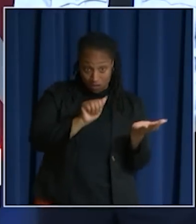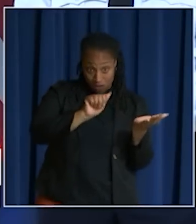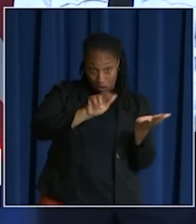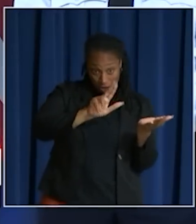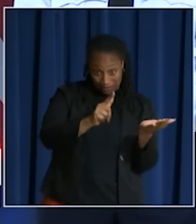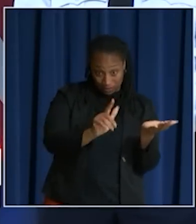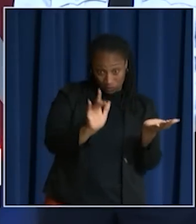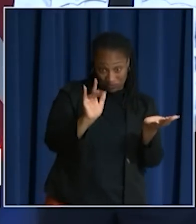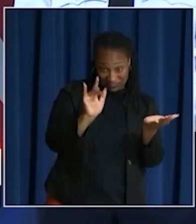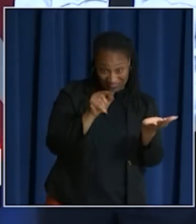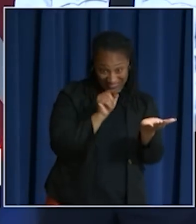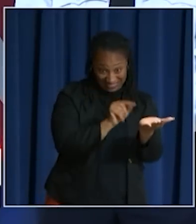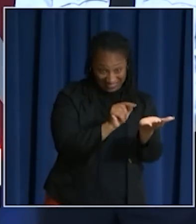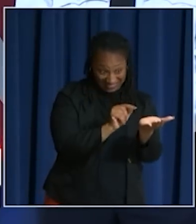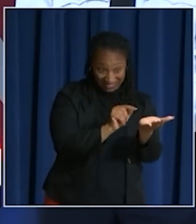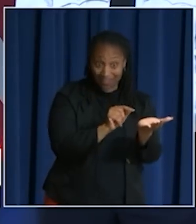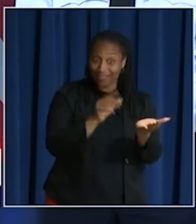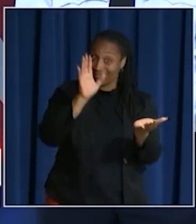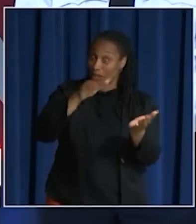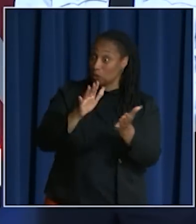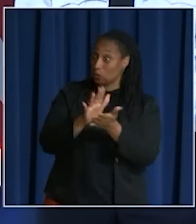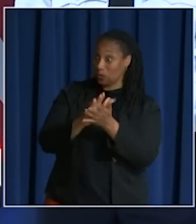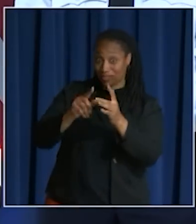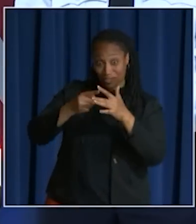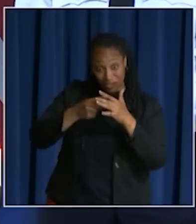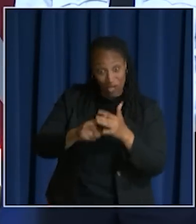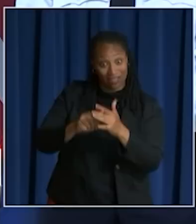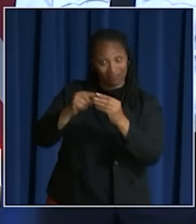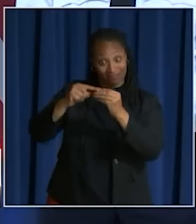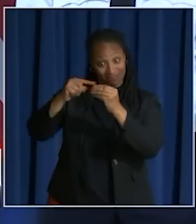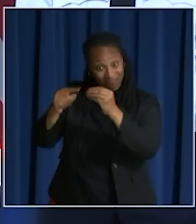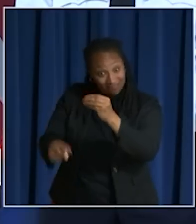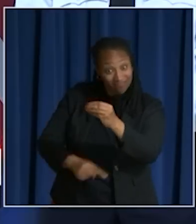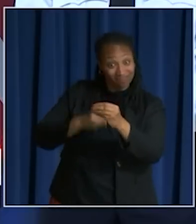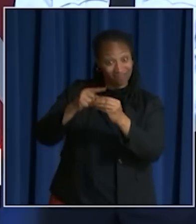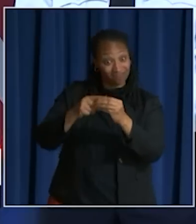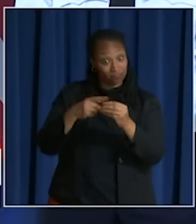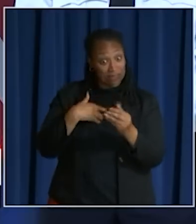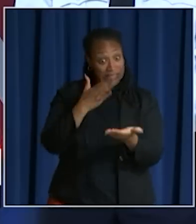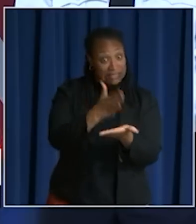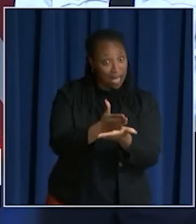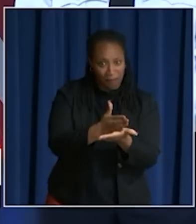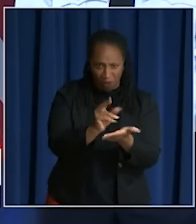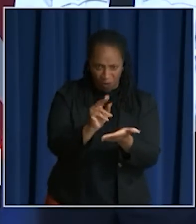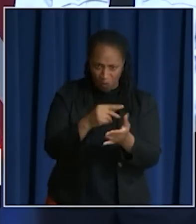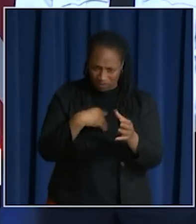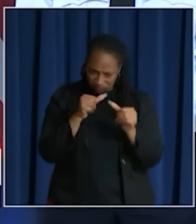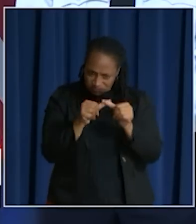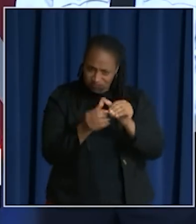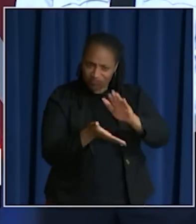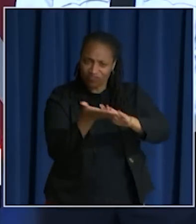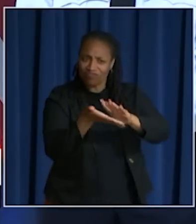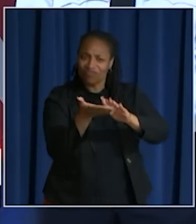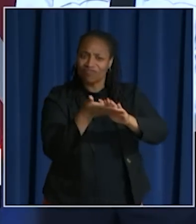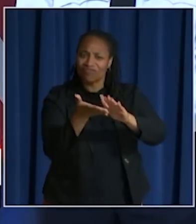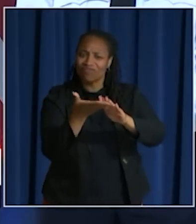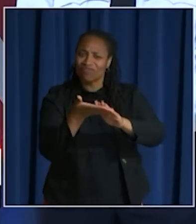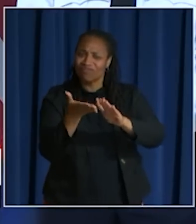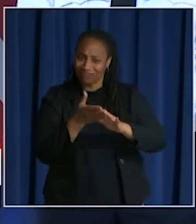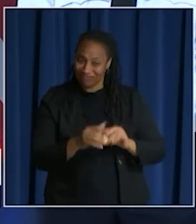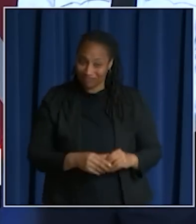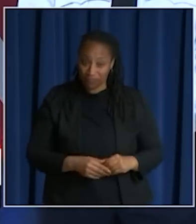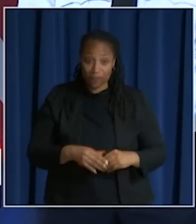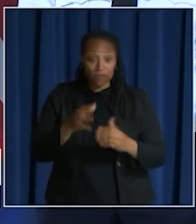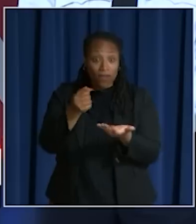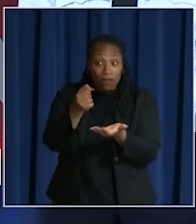that they should do for our city, including making sure that we have the judges that we need,